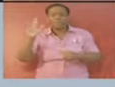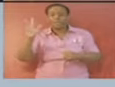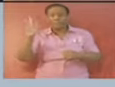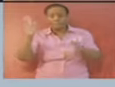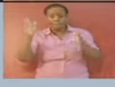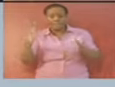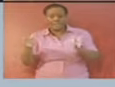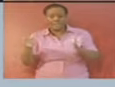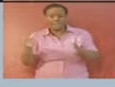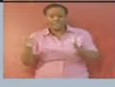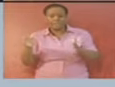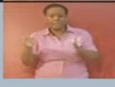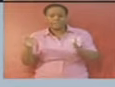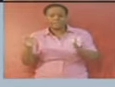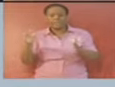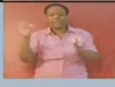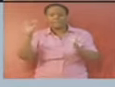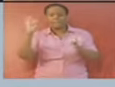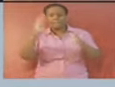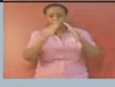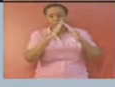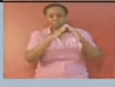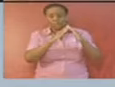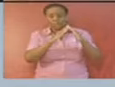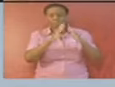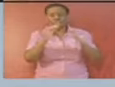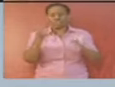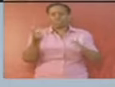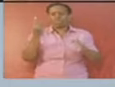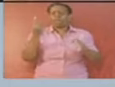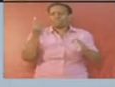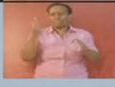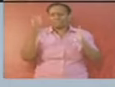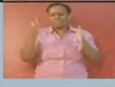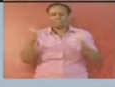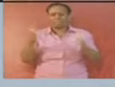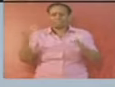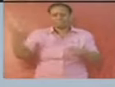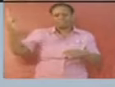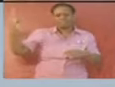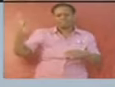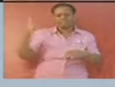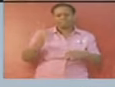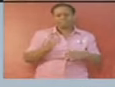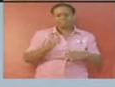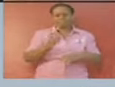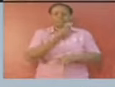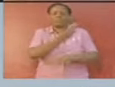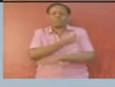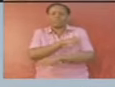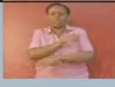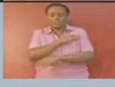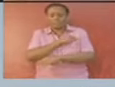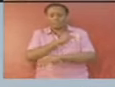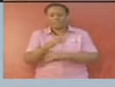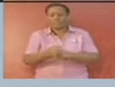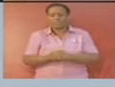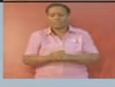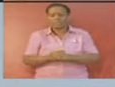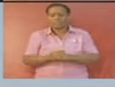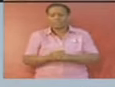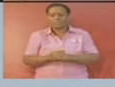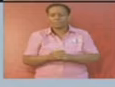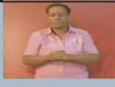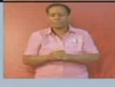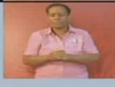route. In terms of our Claxton Bay step-down facilities, we have 16 persons, and UWE-Davie, we have